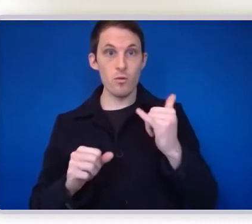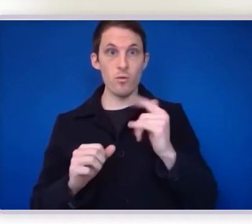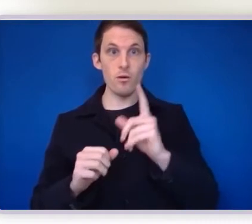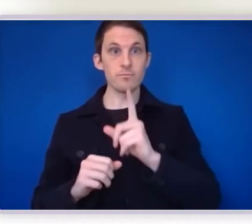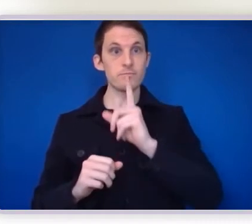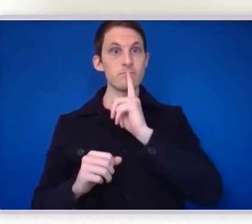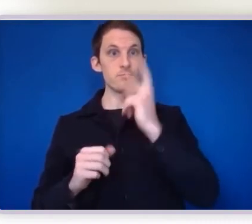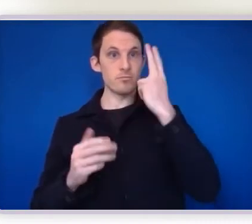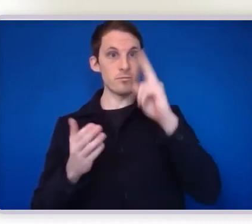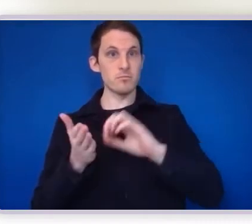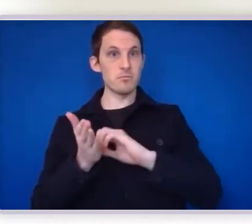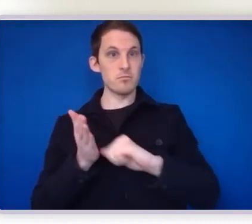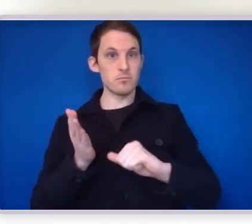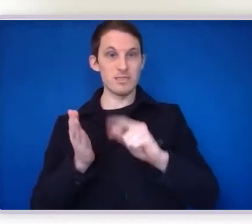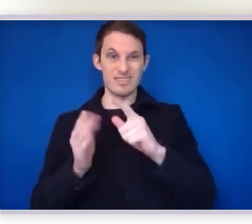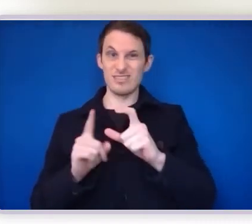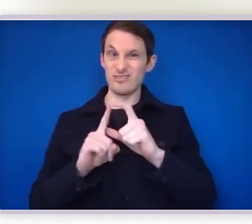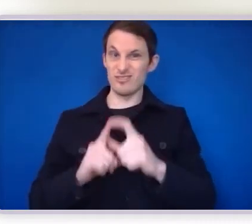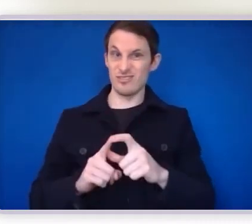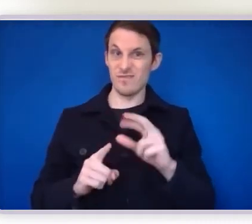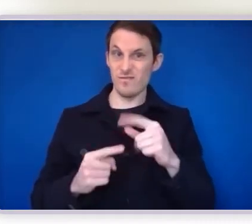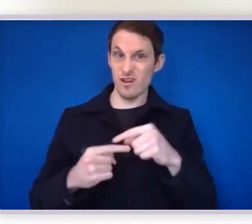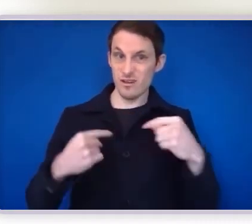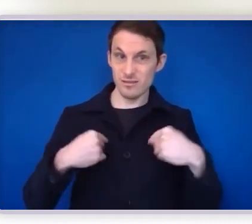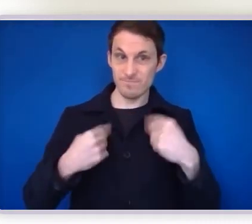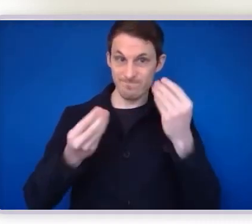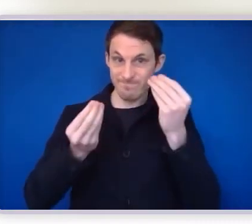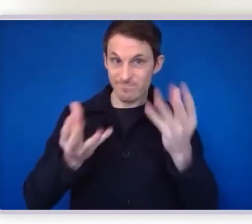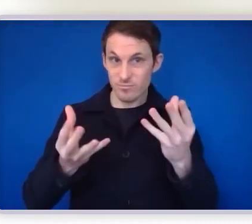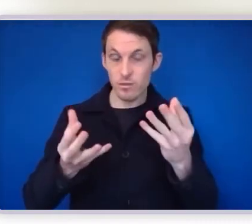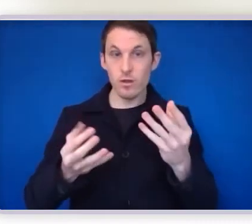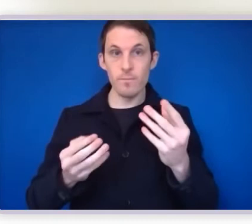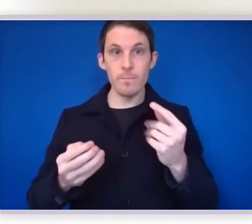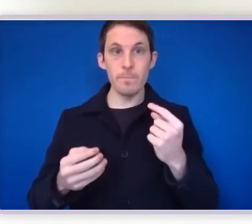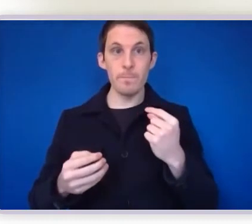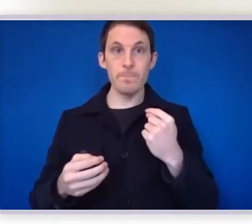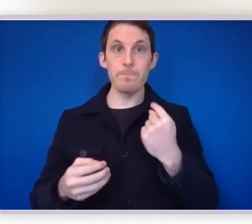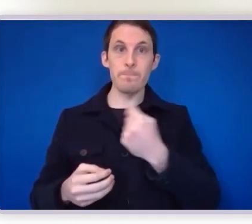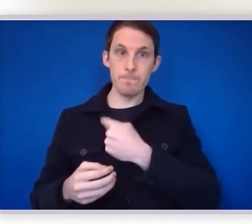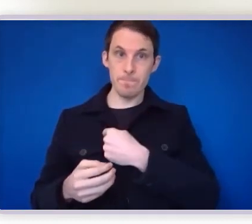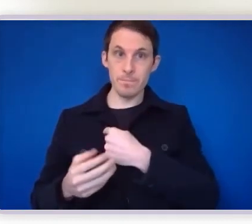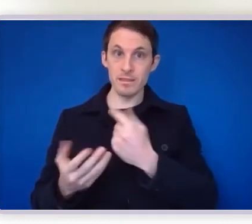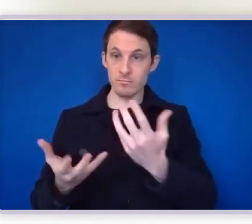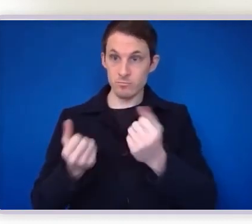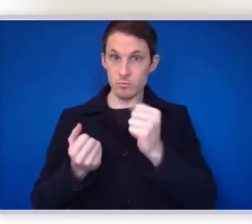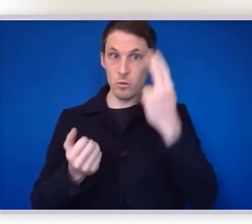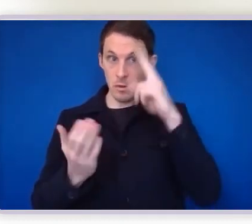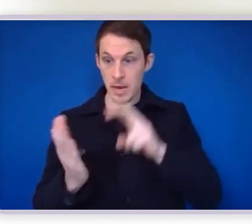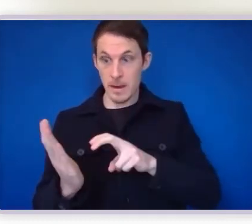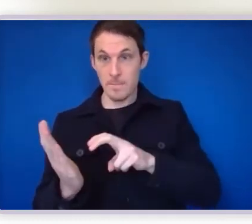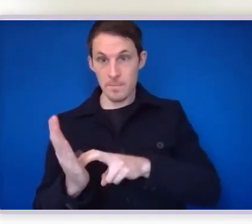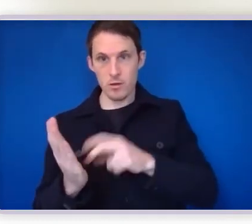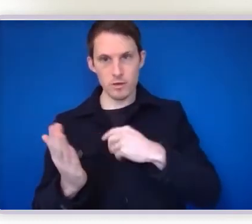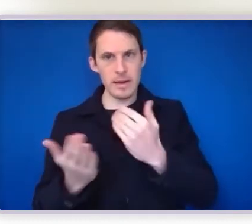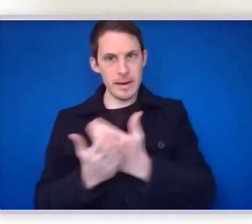for me to let you know that. We will try and keep people's details confidential, but at some point we